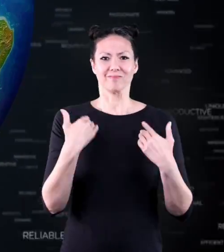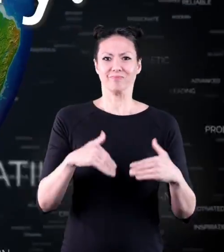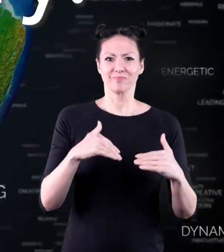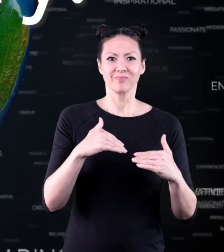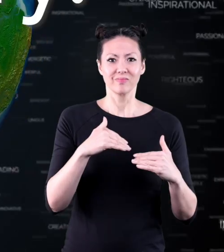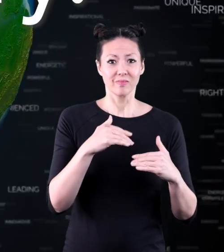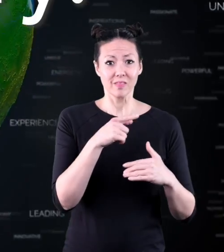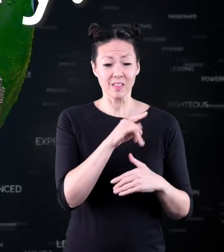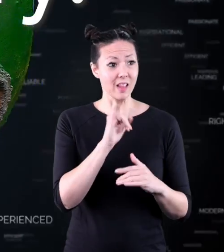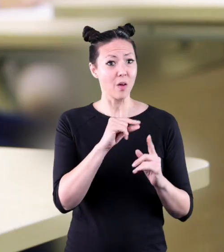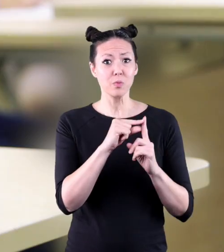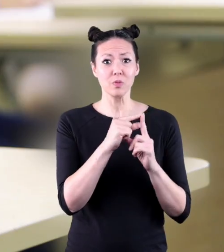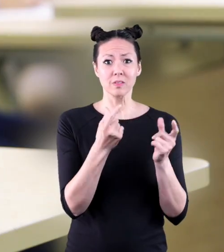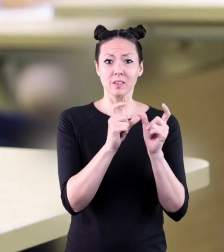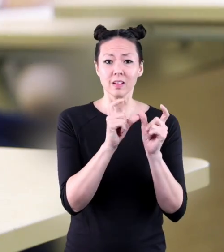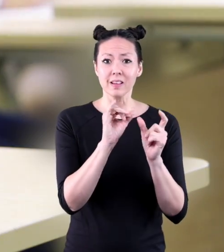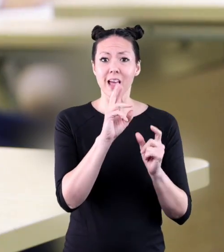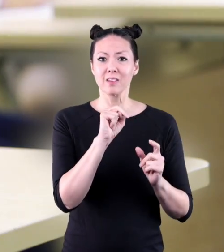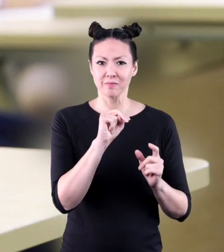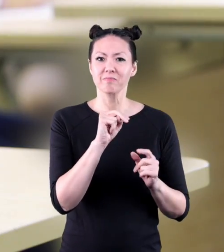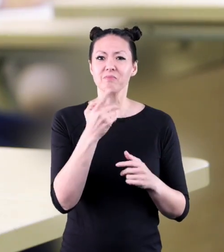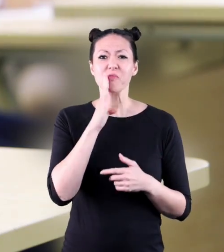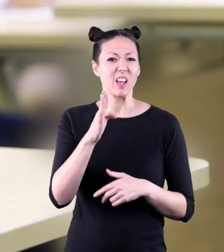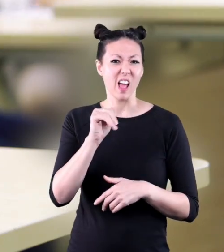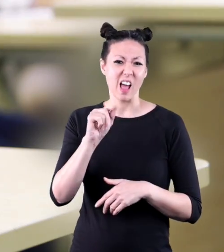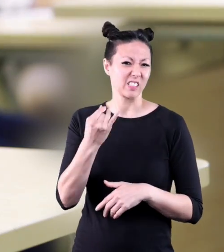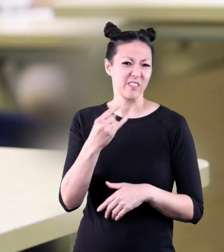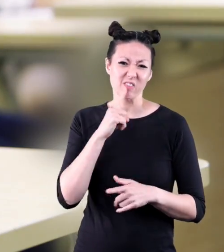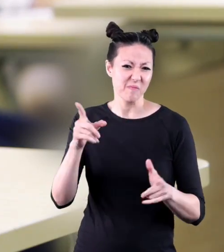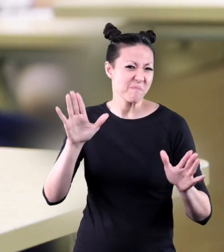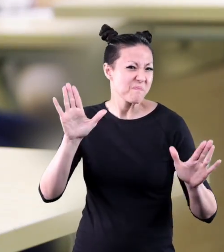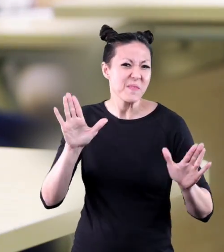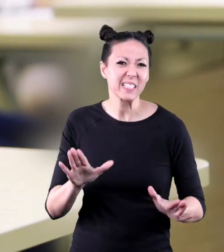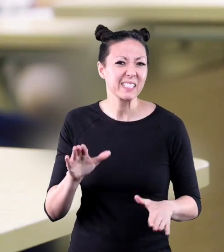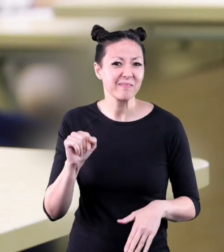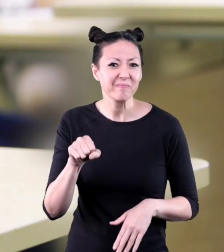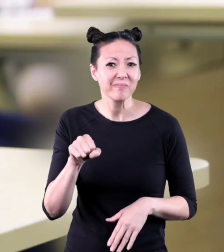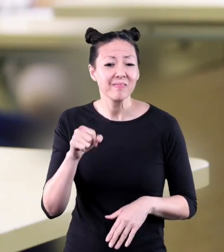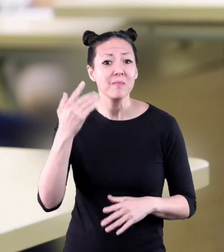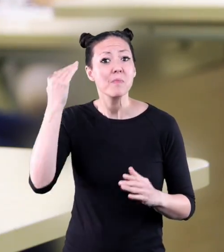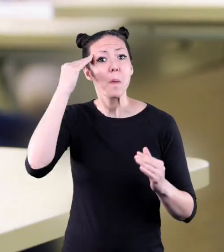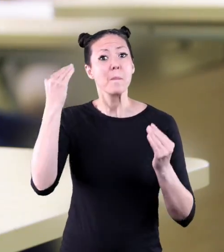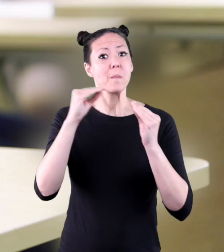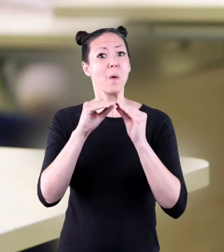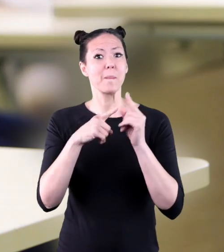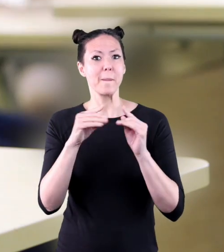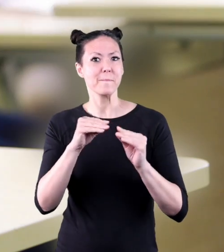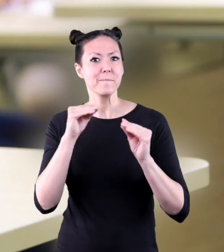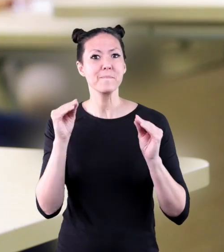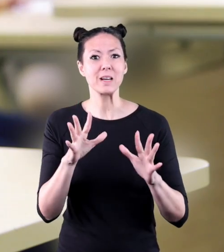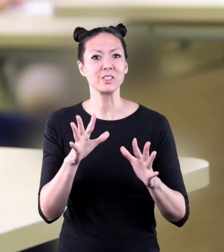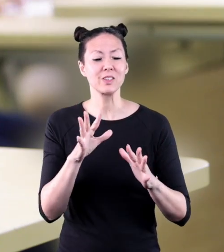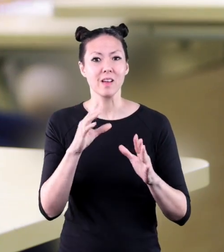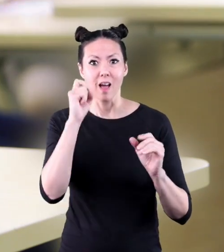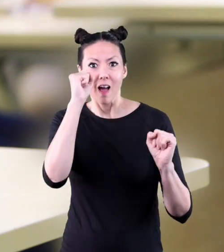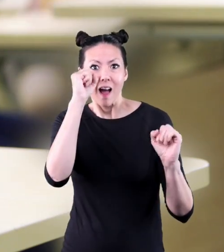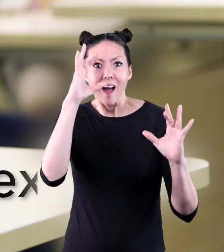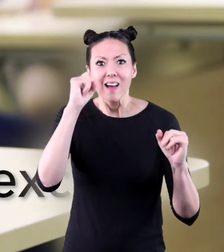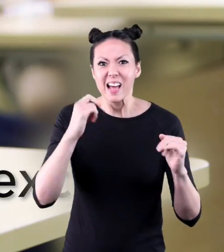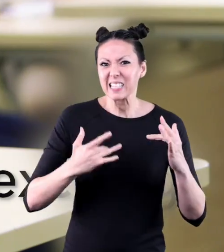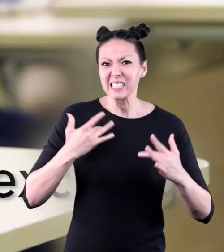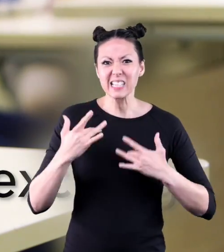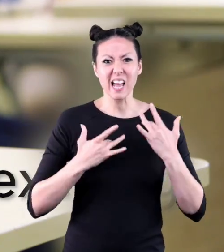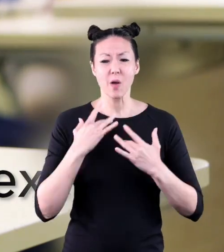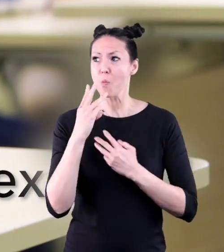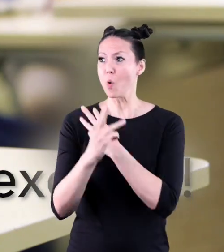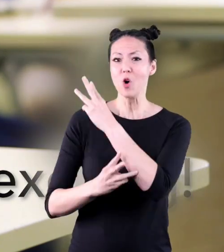nouns extraordinary. Frankly, adjectives are amazing. Now that you know more about the magical, eye-opening, and